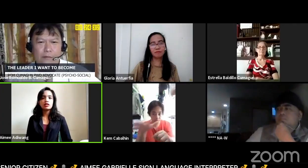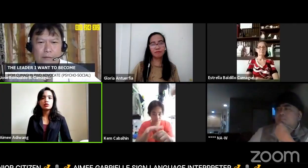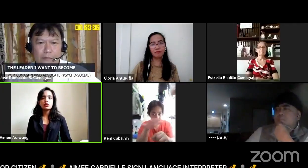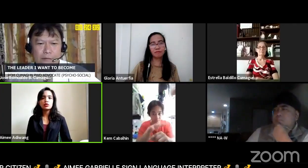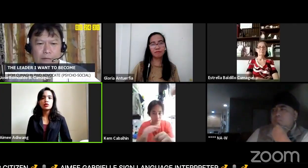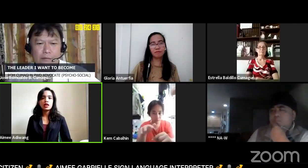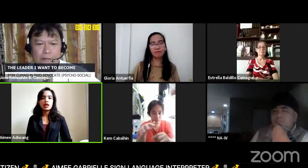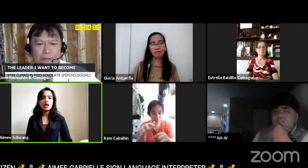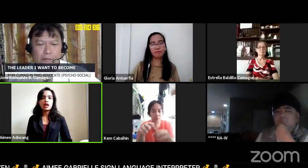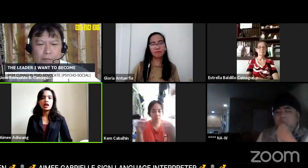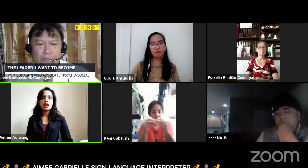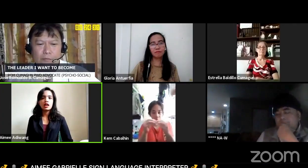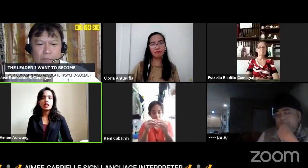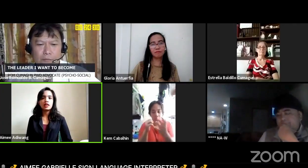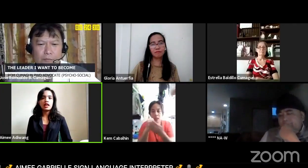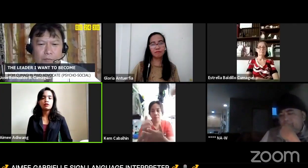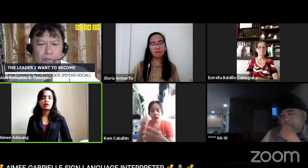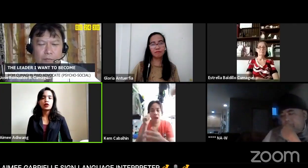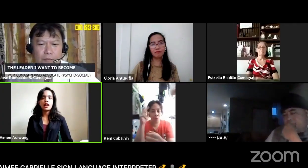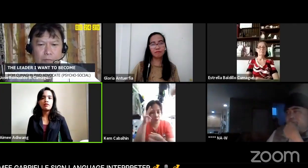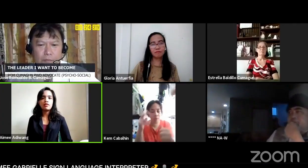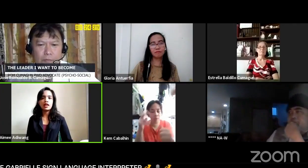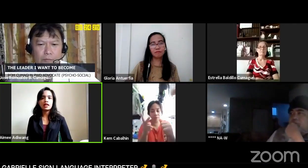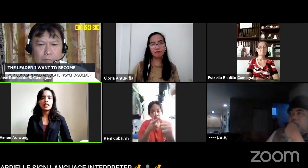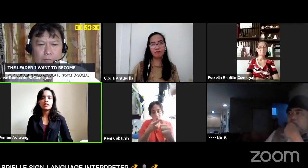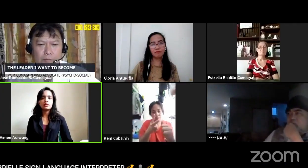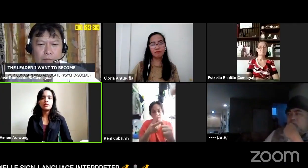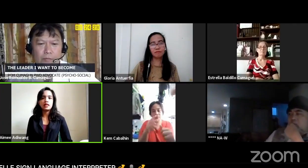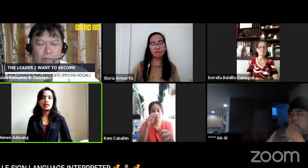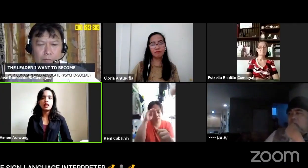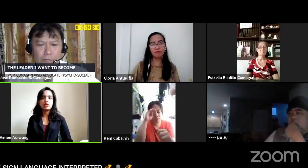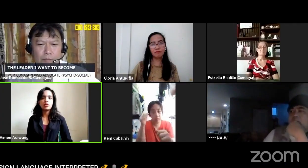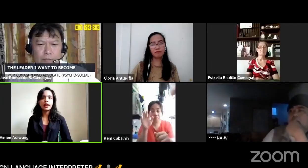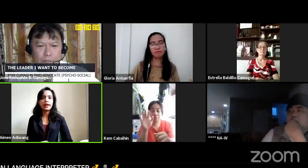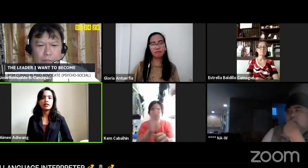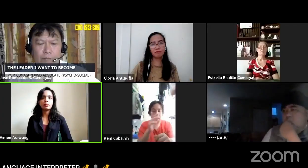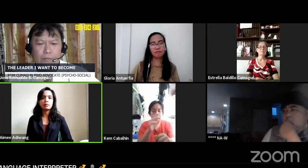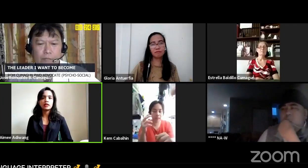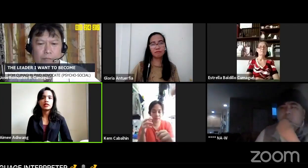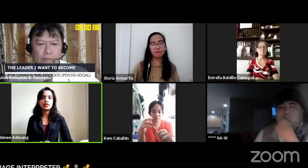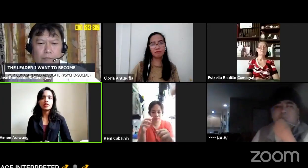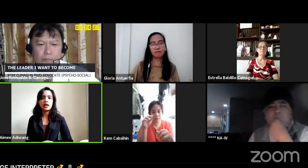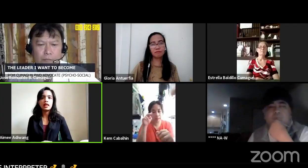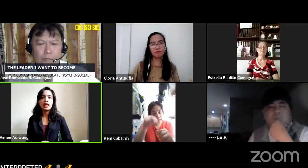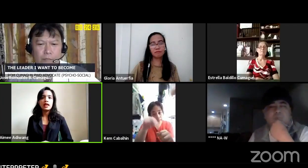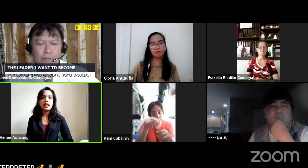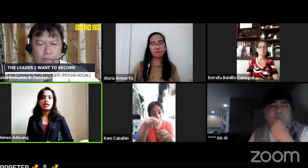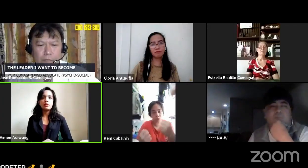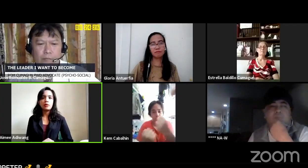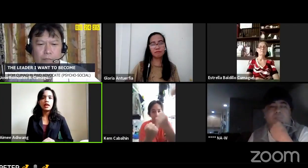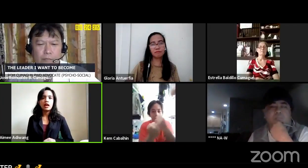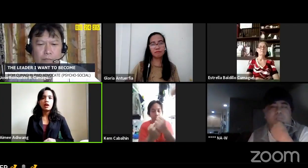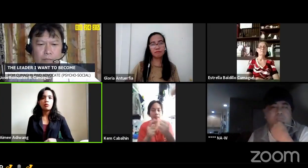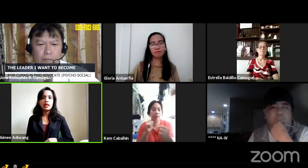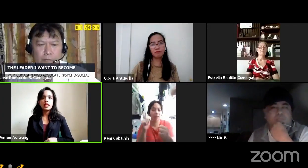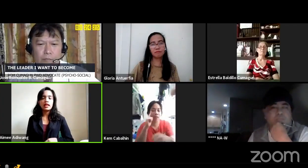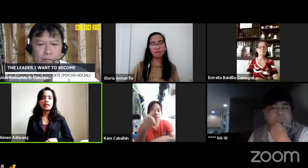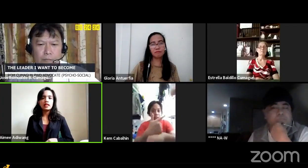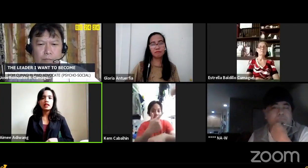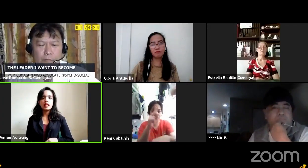I just like to thank for having an accessibility to our interpreters as well.